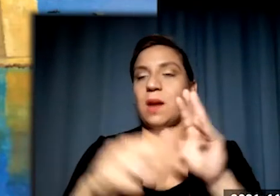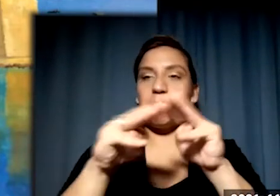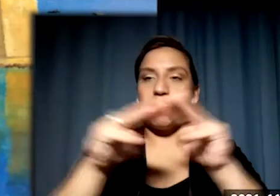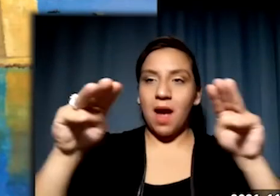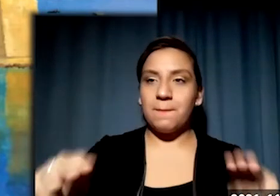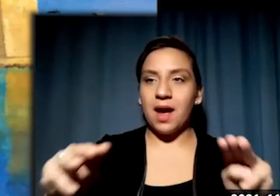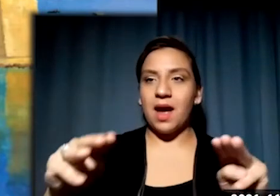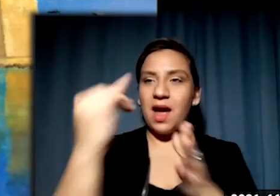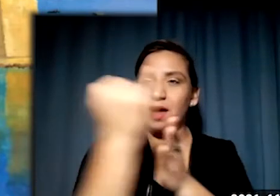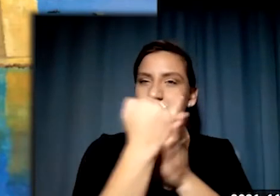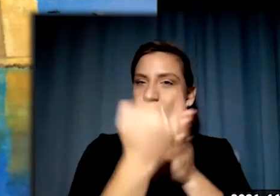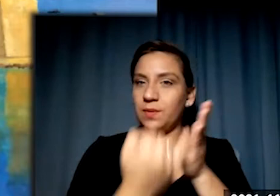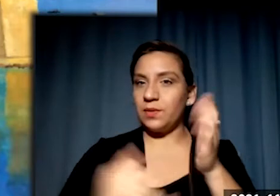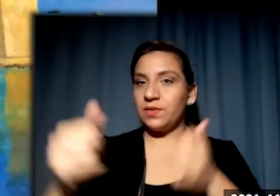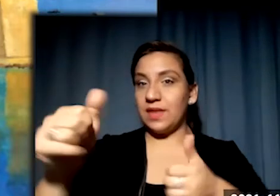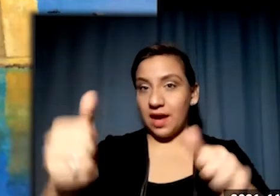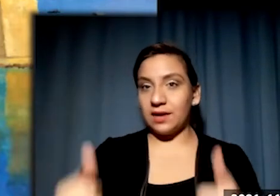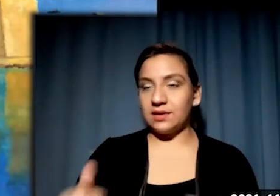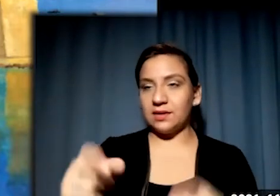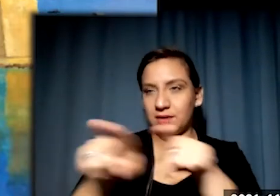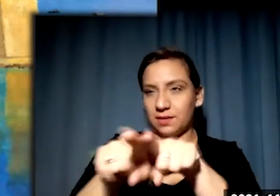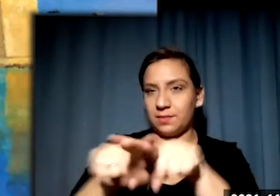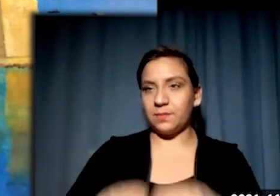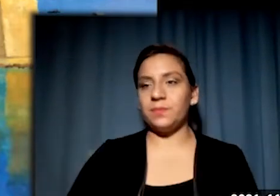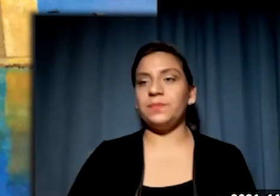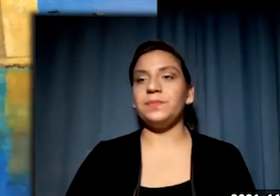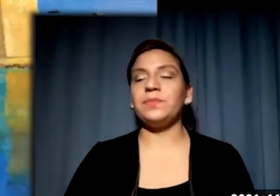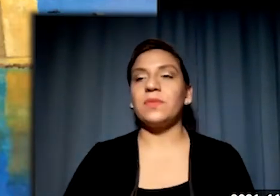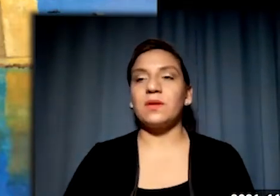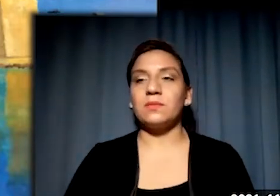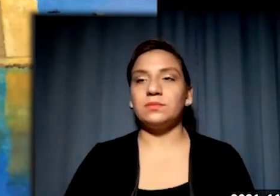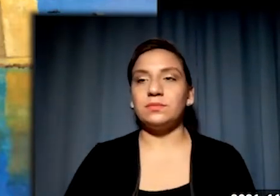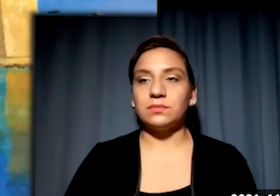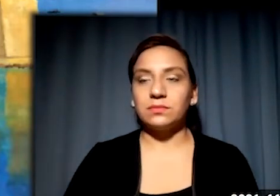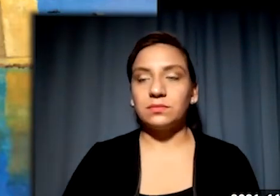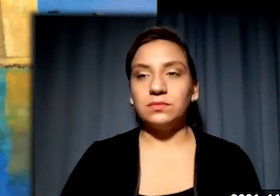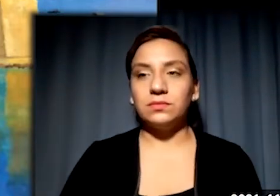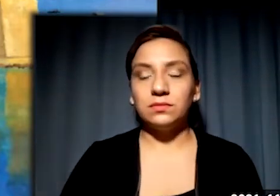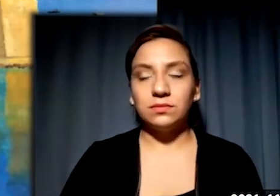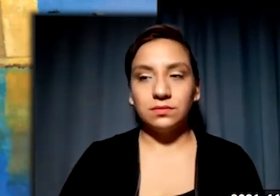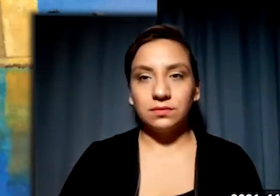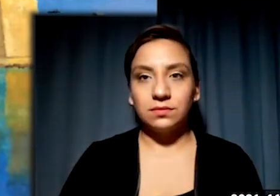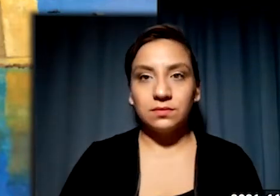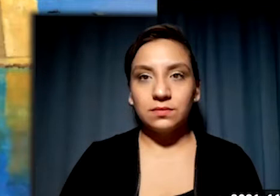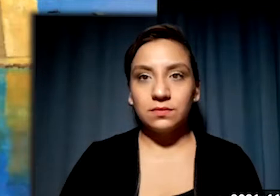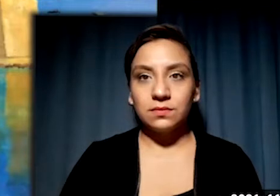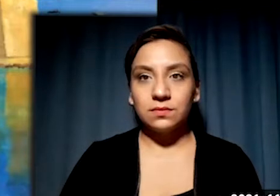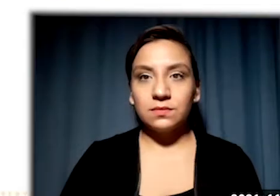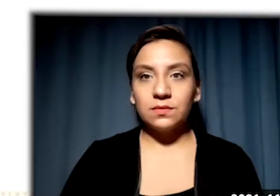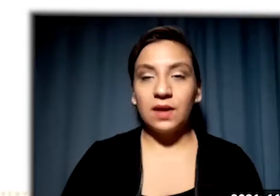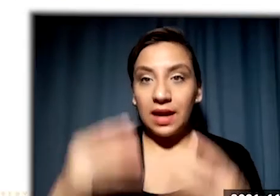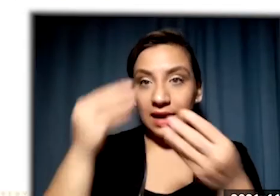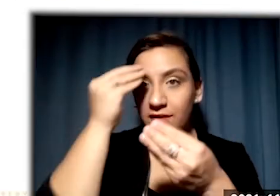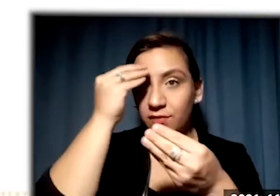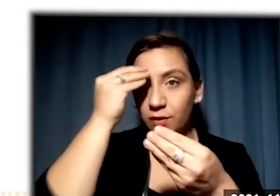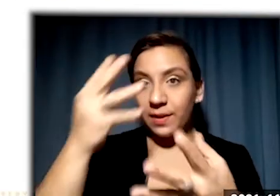as well as to disseminate the interesting approaches addressed by the scholars who wrote for these publications.